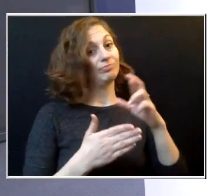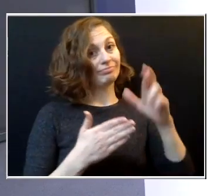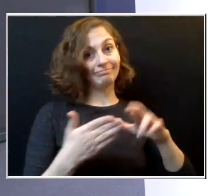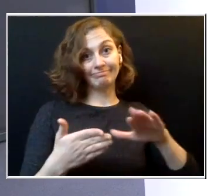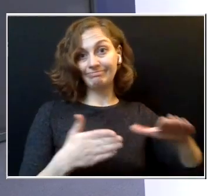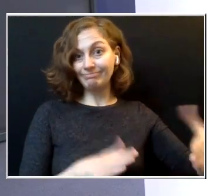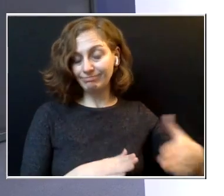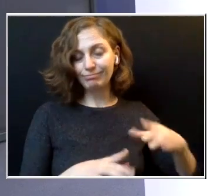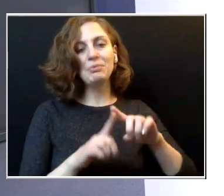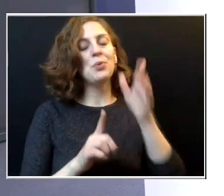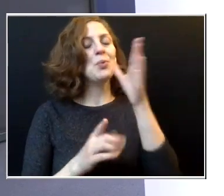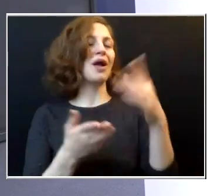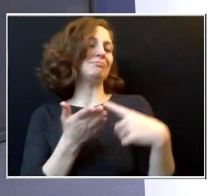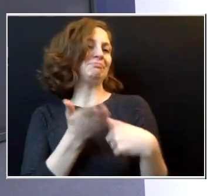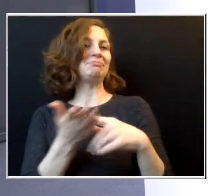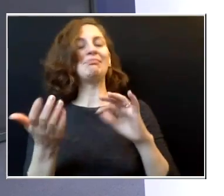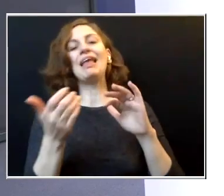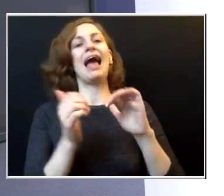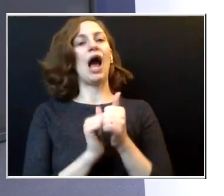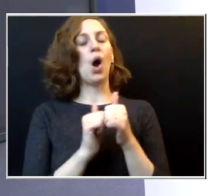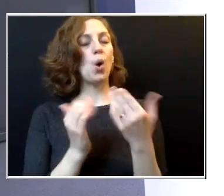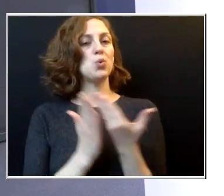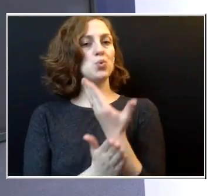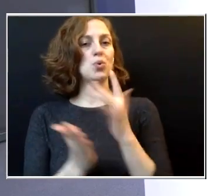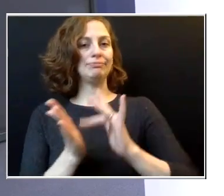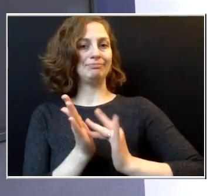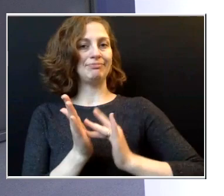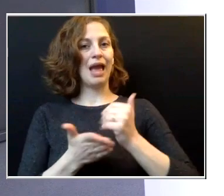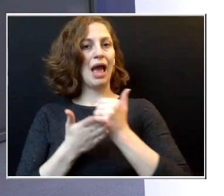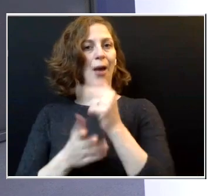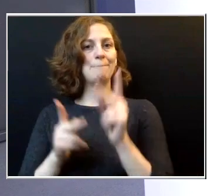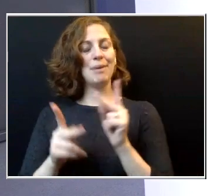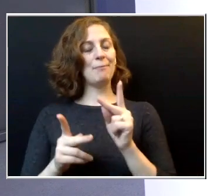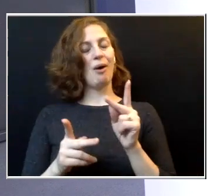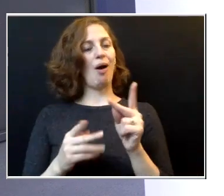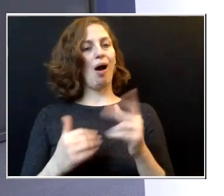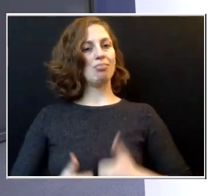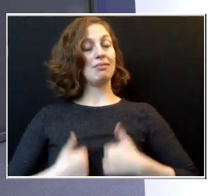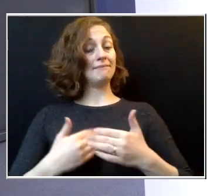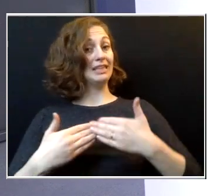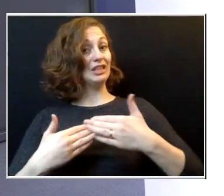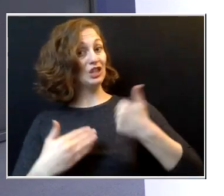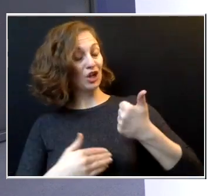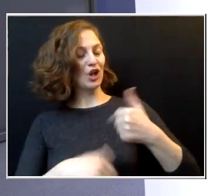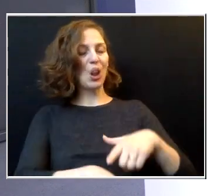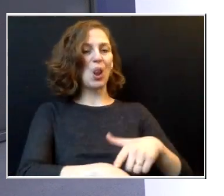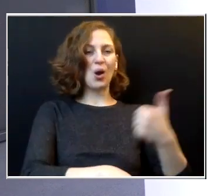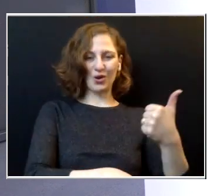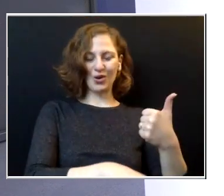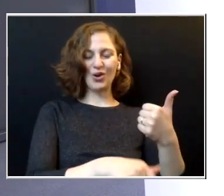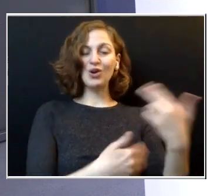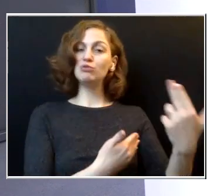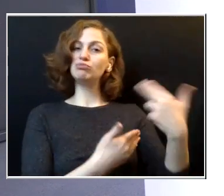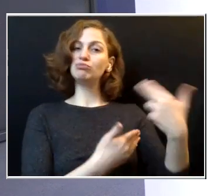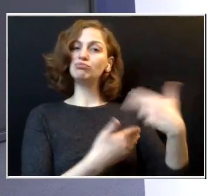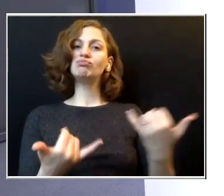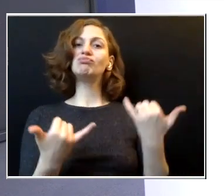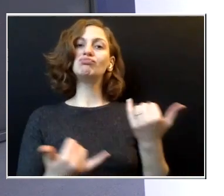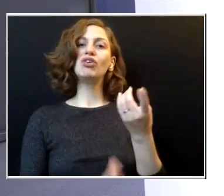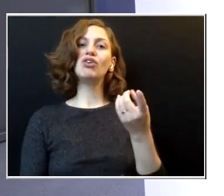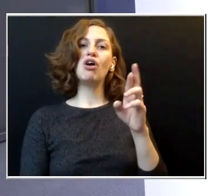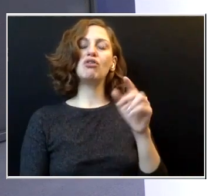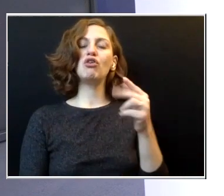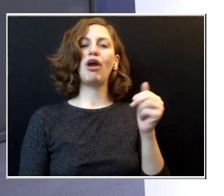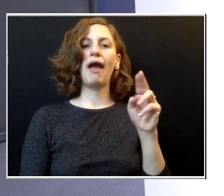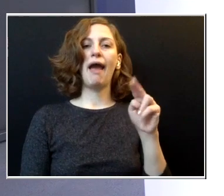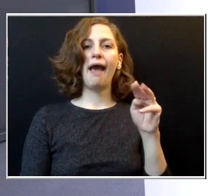is Dr. Mark Hamblin, an outstanding pulmonologist and a good friend of mine who's the director of the health system's I.L.D. and Rare Lung Disease Clinic. He's not just